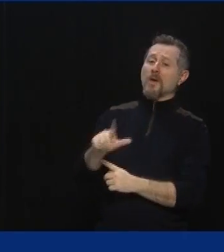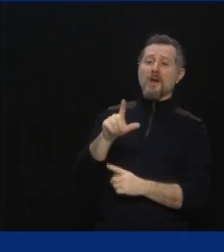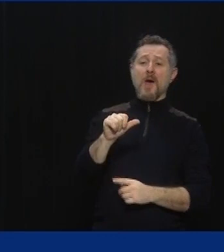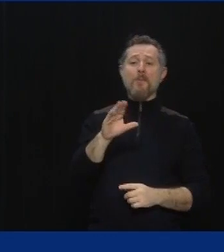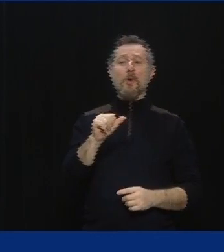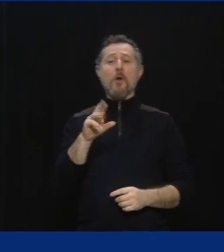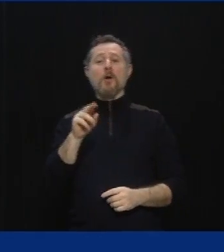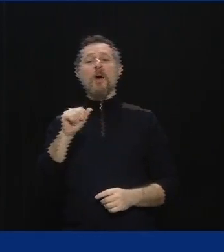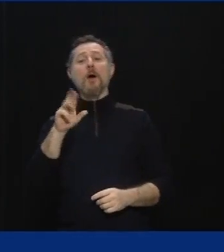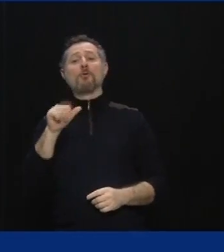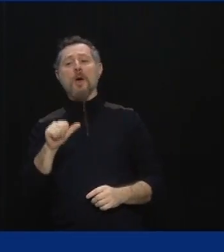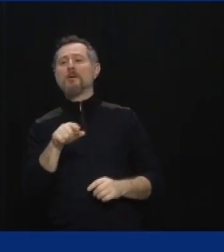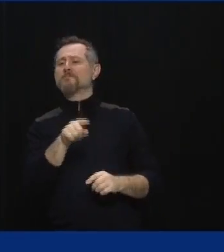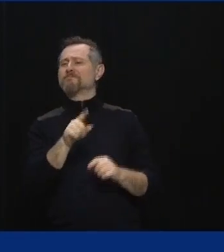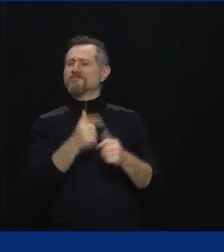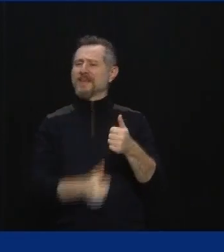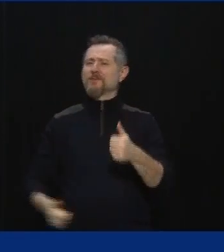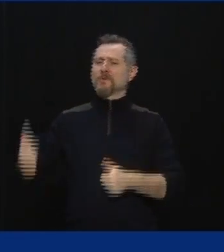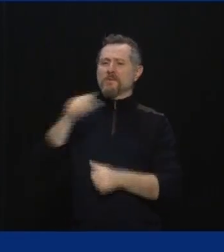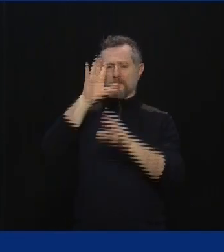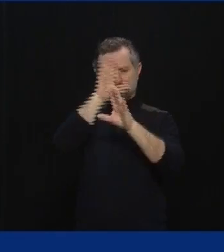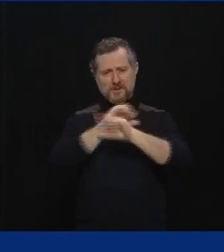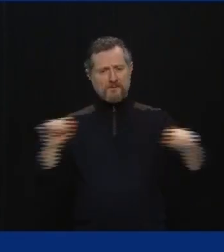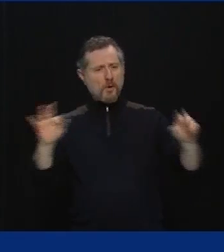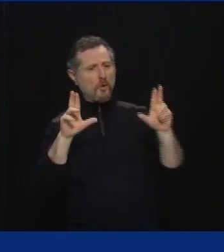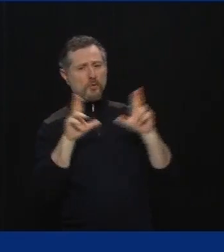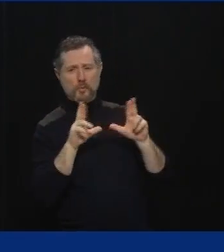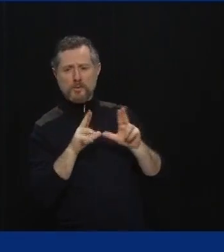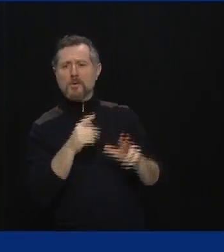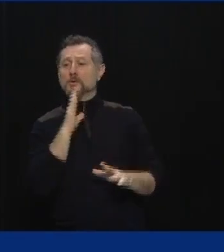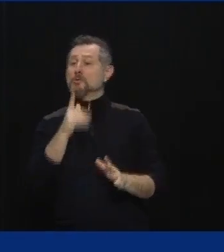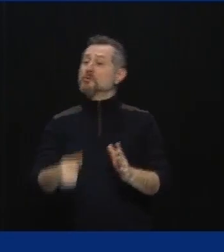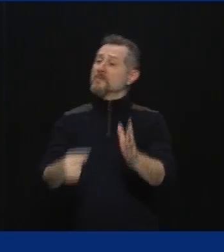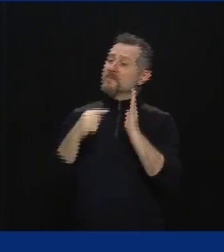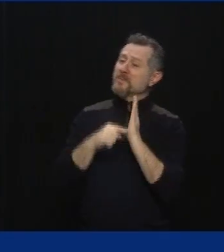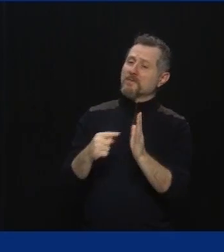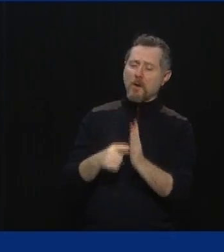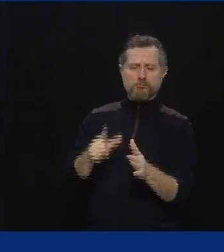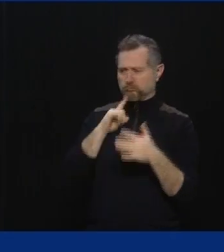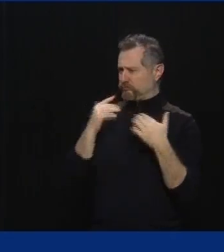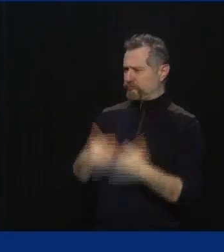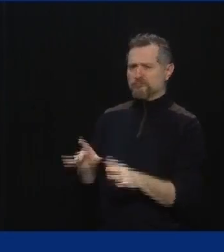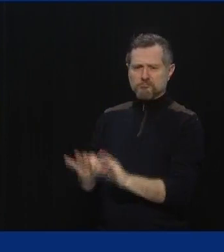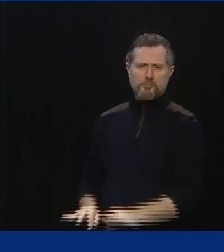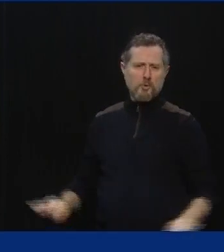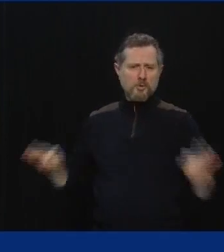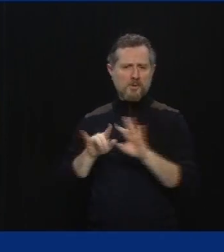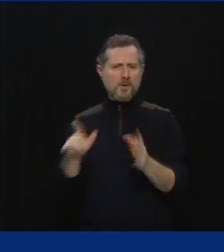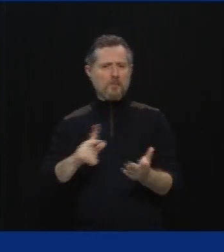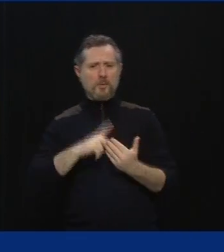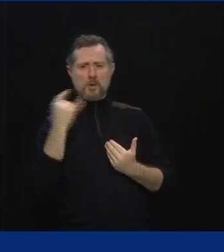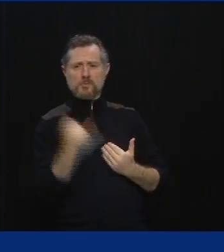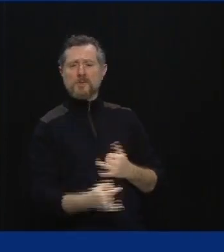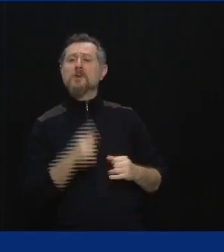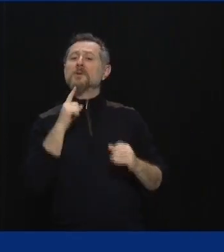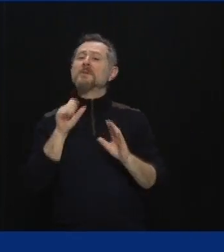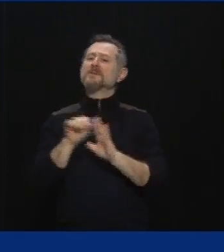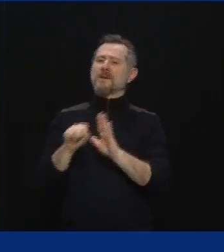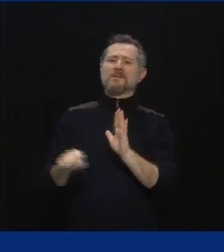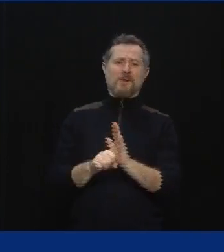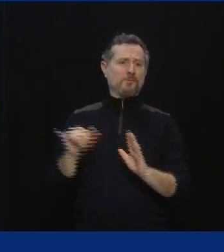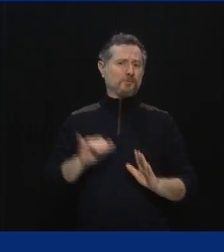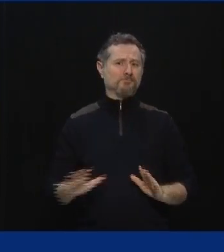Construction Trades, the people you represent are critically important to this project, to our state, and to this region. The New